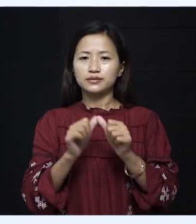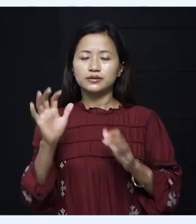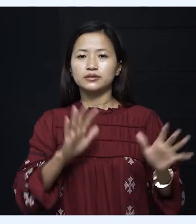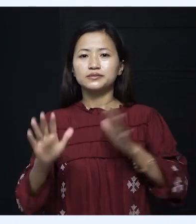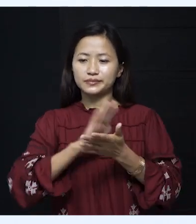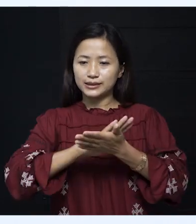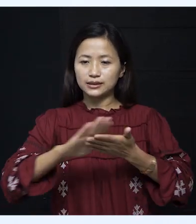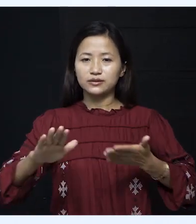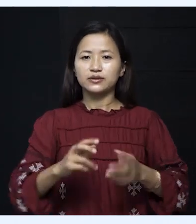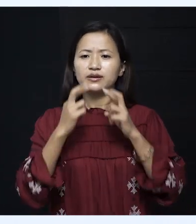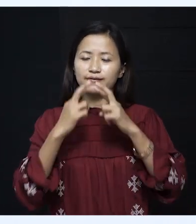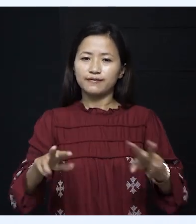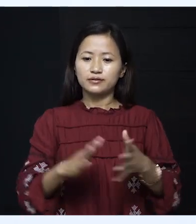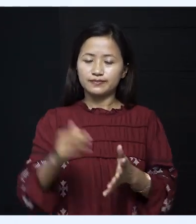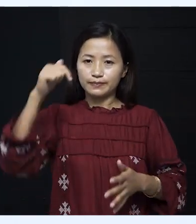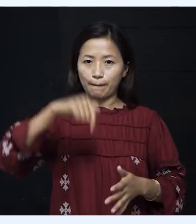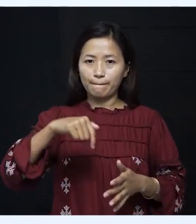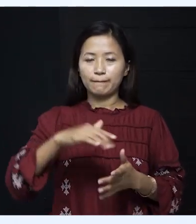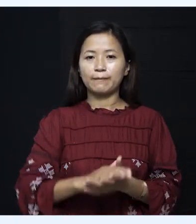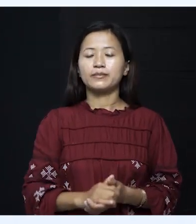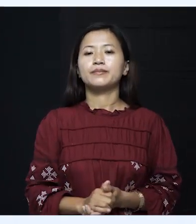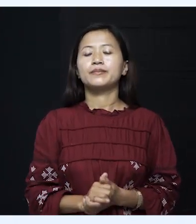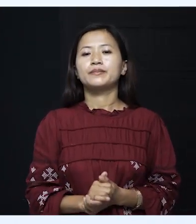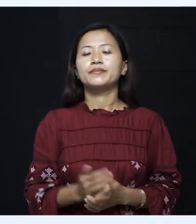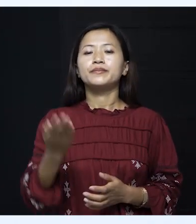is completed very recently in the past.